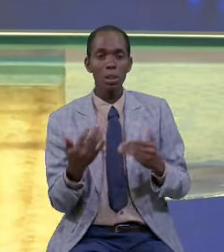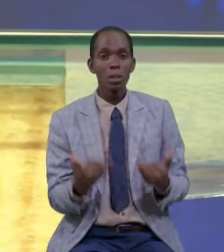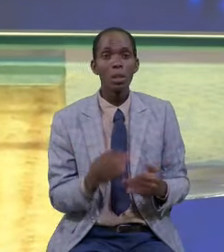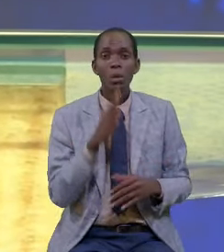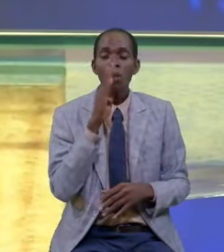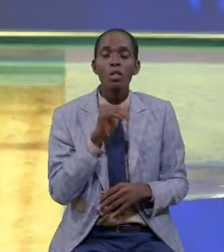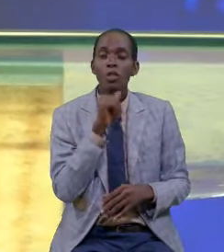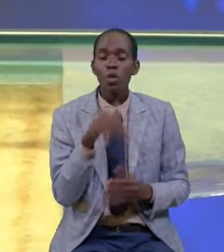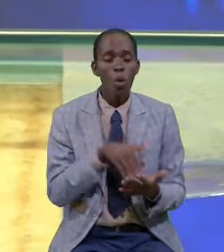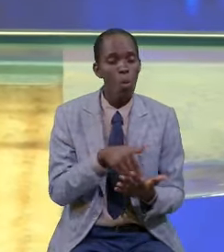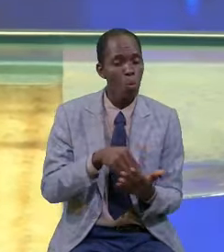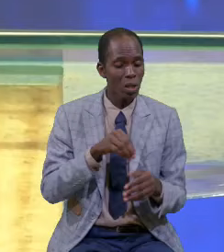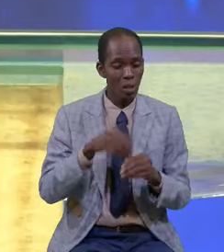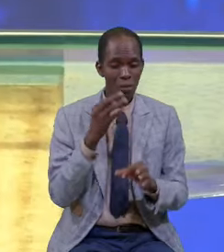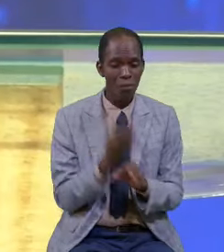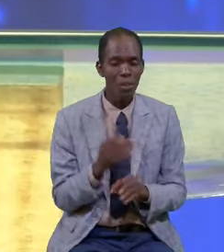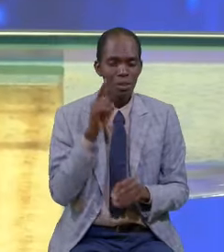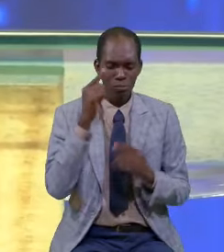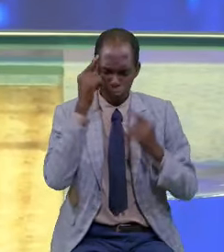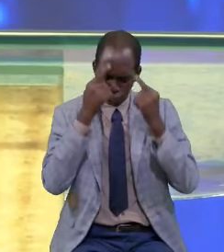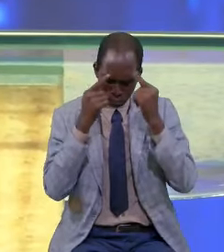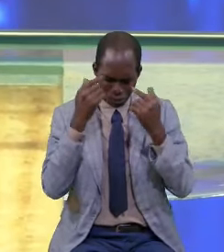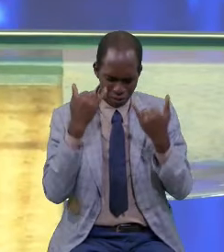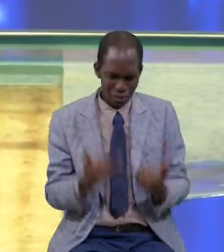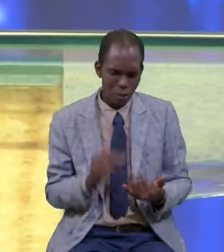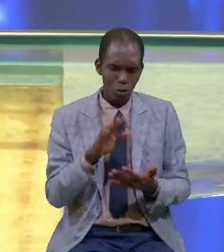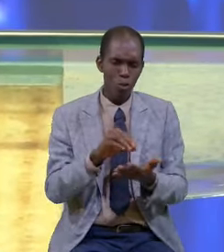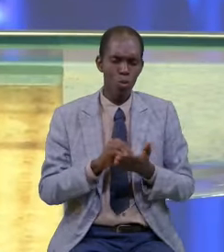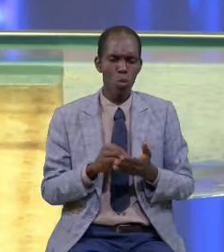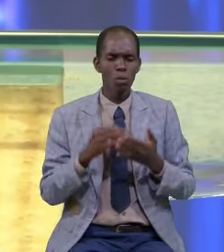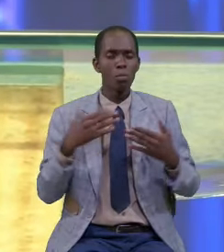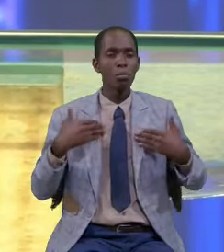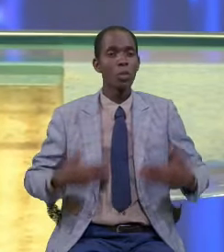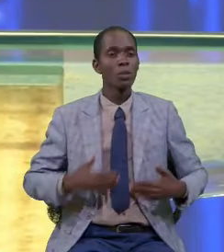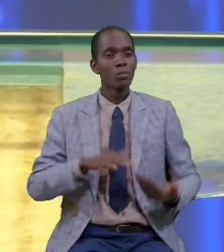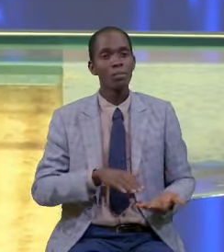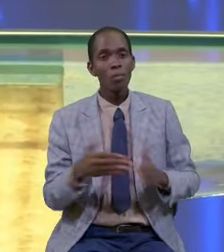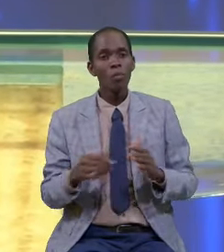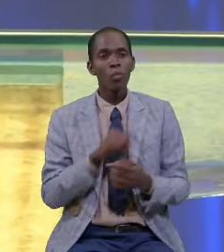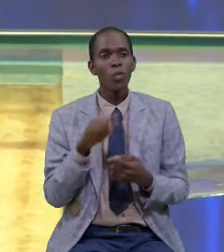considered not his own body now dead, when he was about